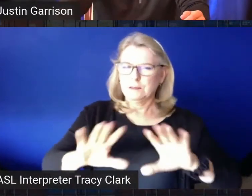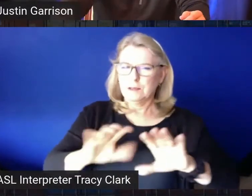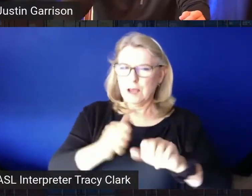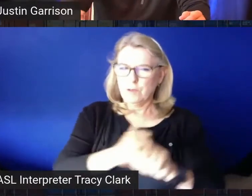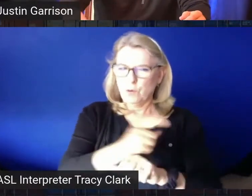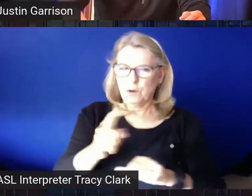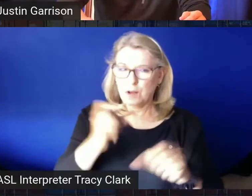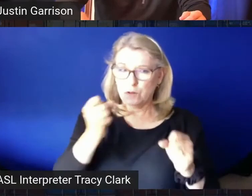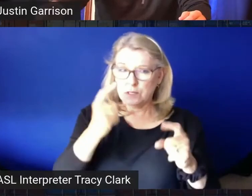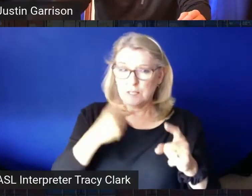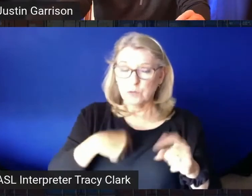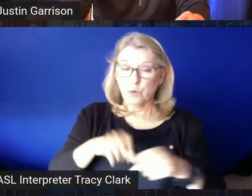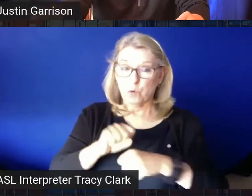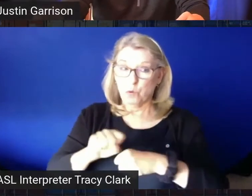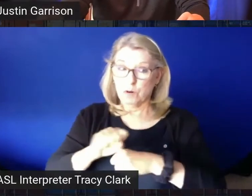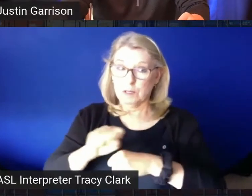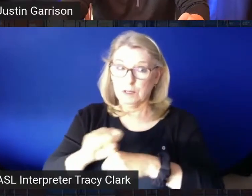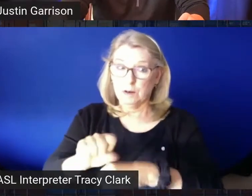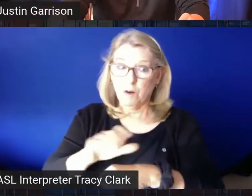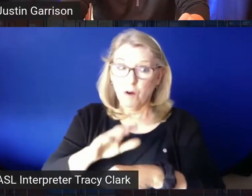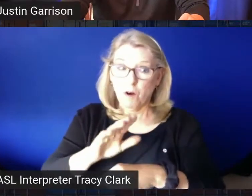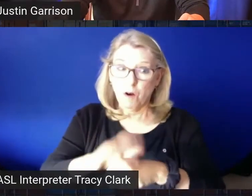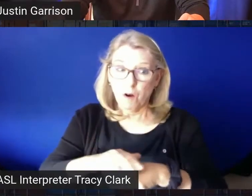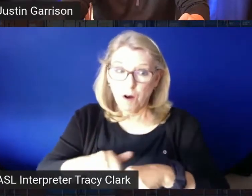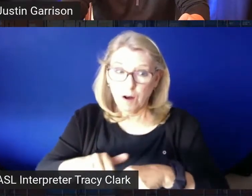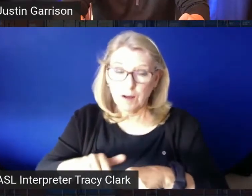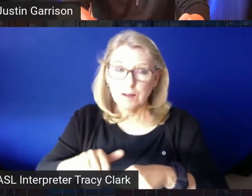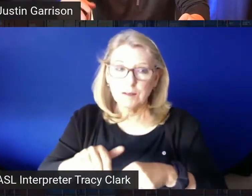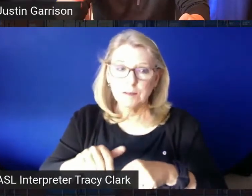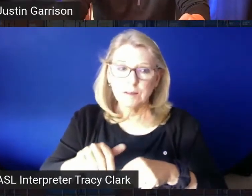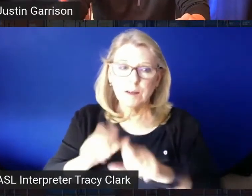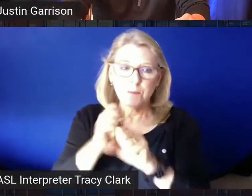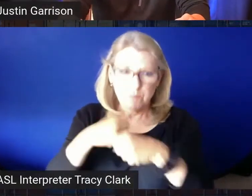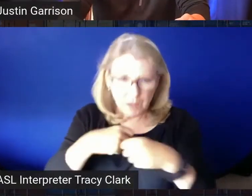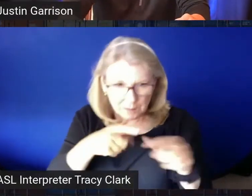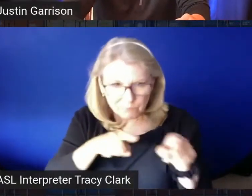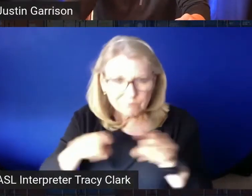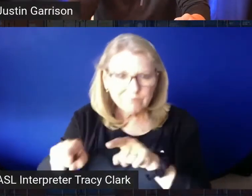We're working on enabling as much as possible in GitOps workflow with Flux, and those will be coming soon.